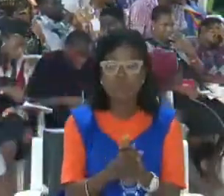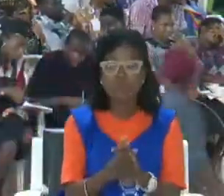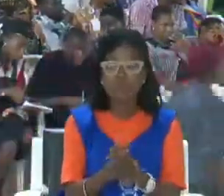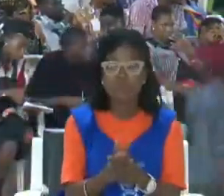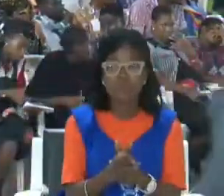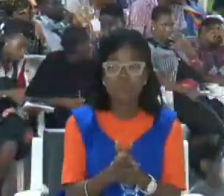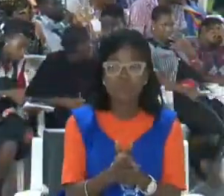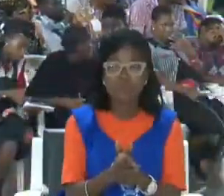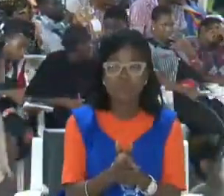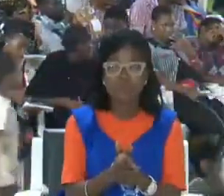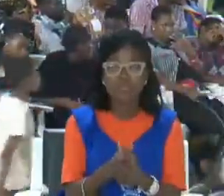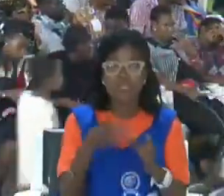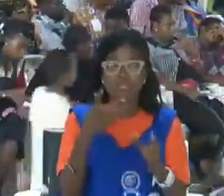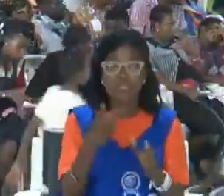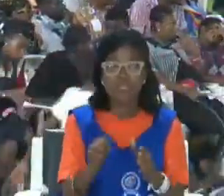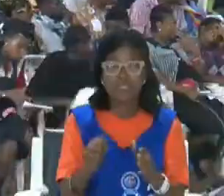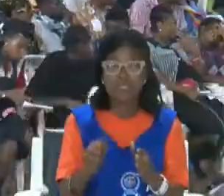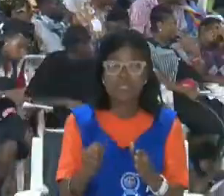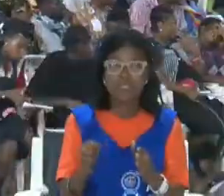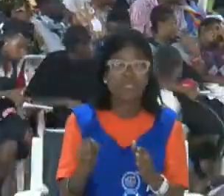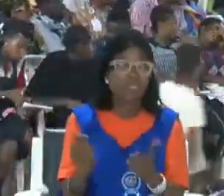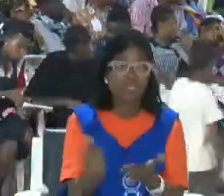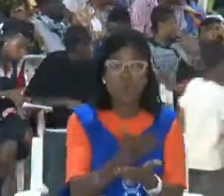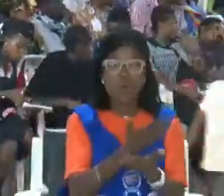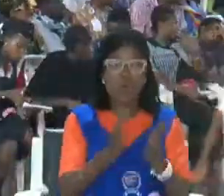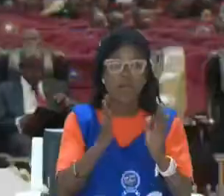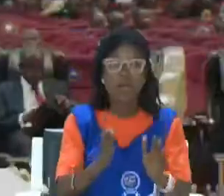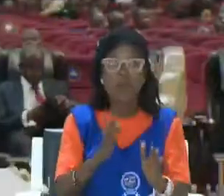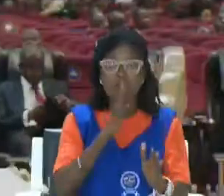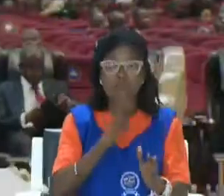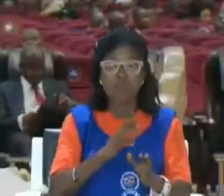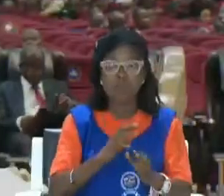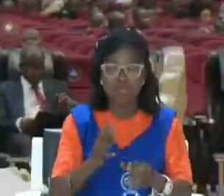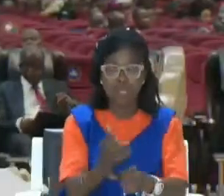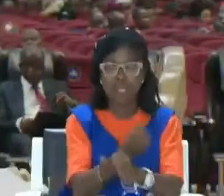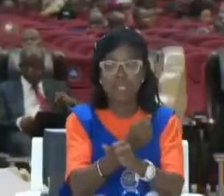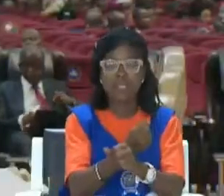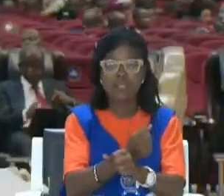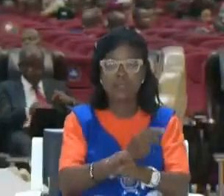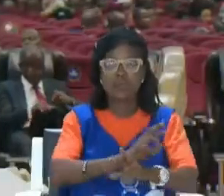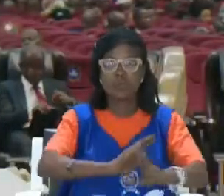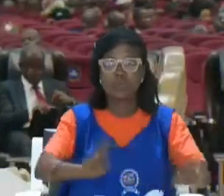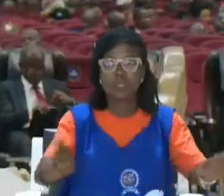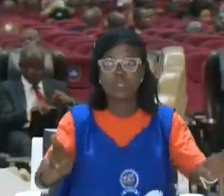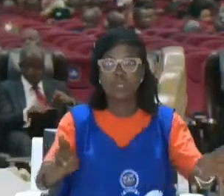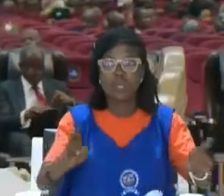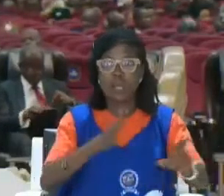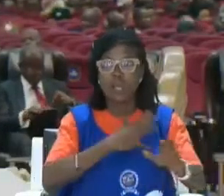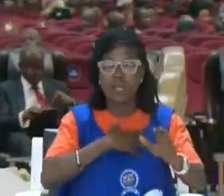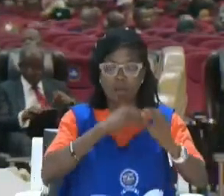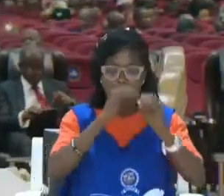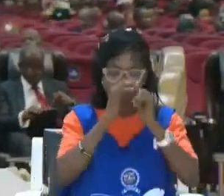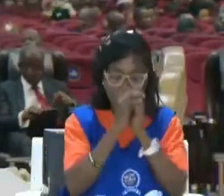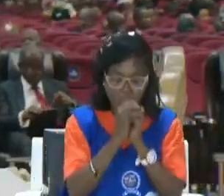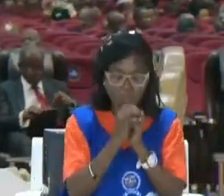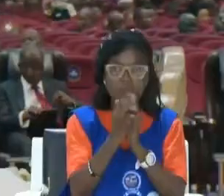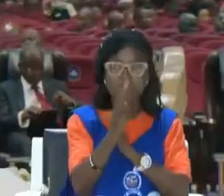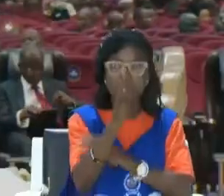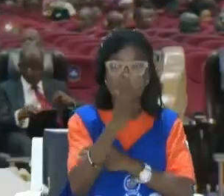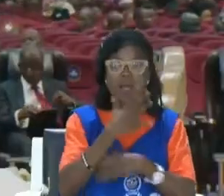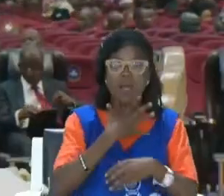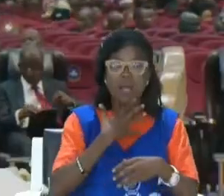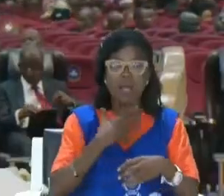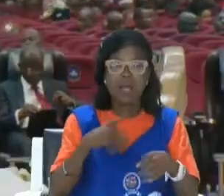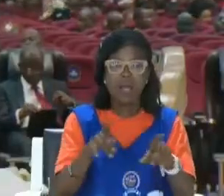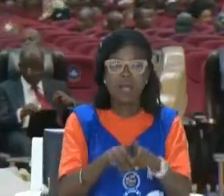The choir will please get ready and worship God as the ministers of